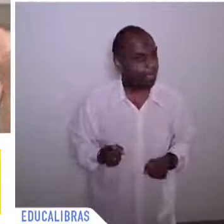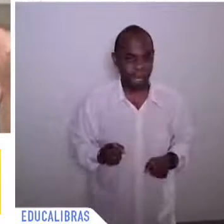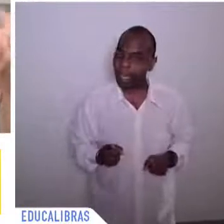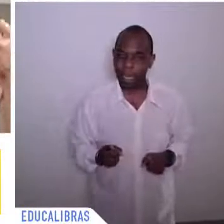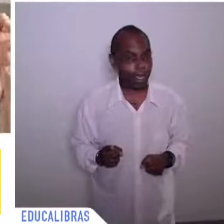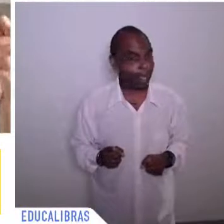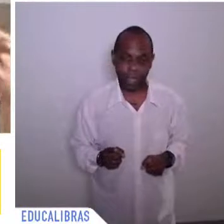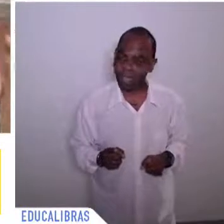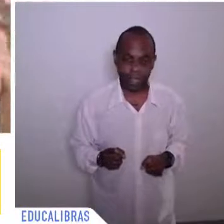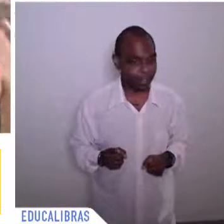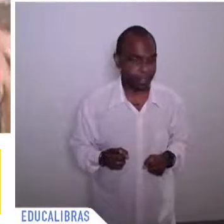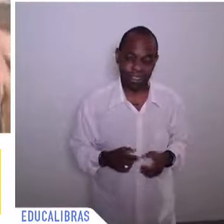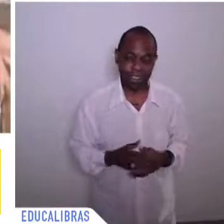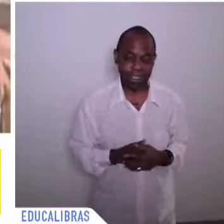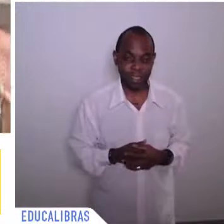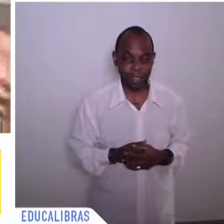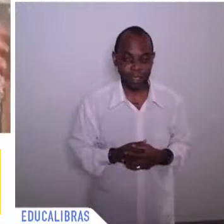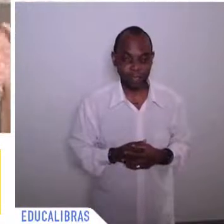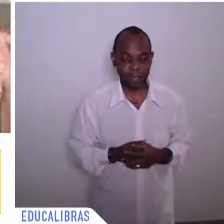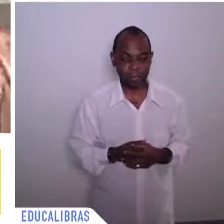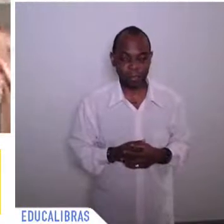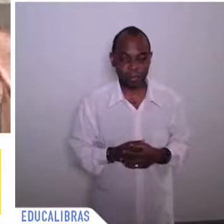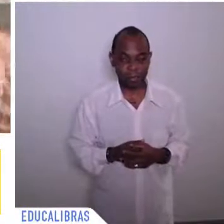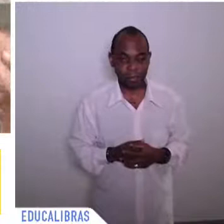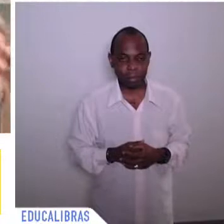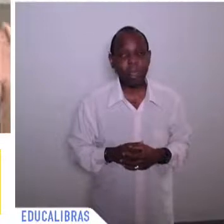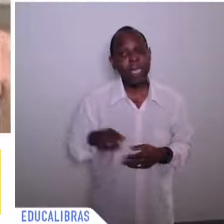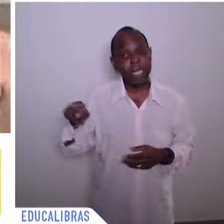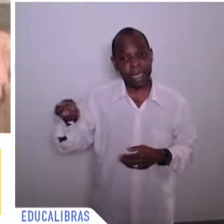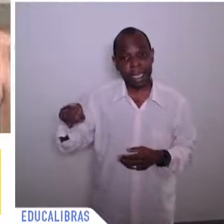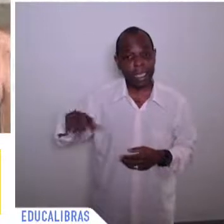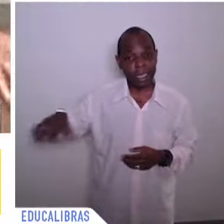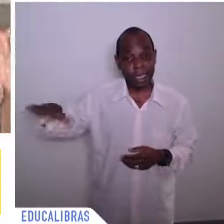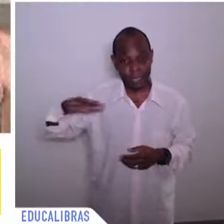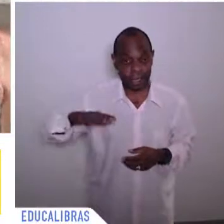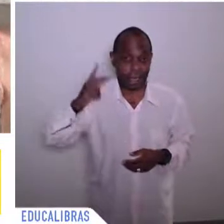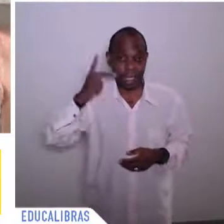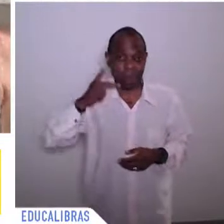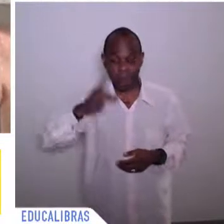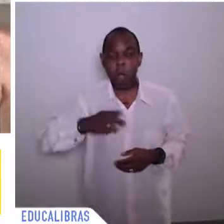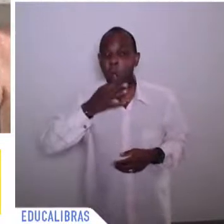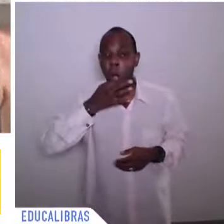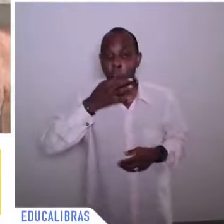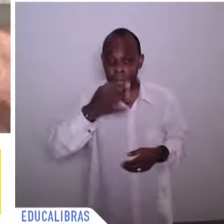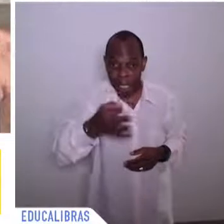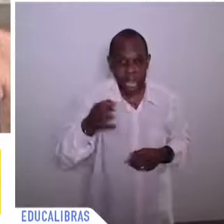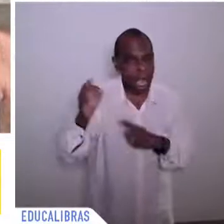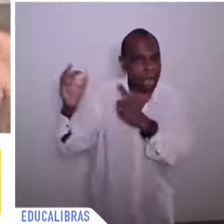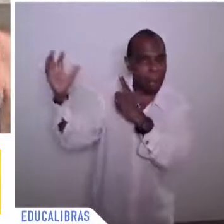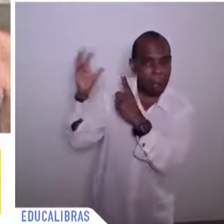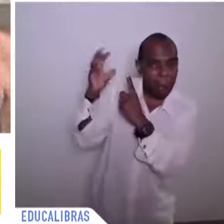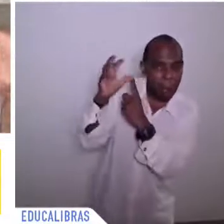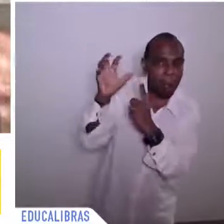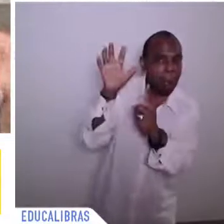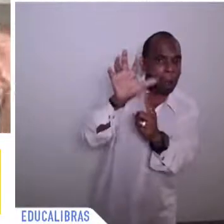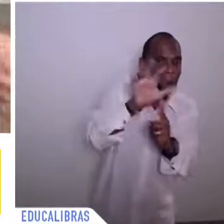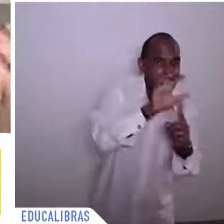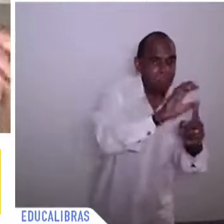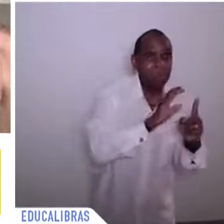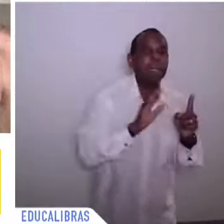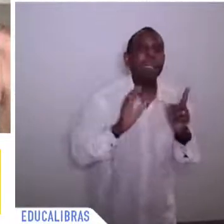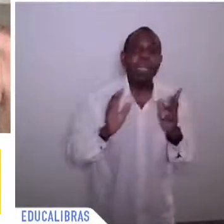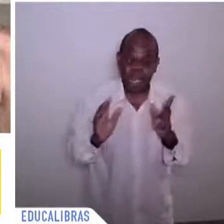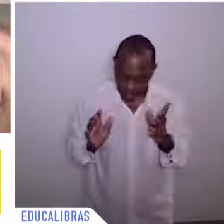majority of this system. The authorities are not the only one that can express